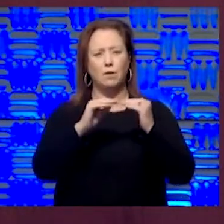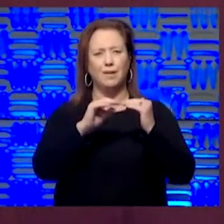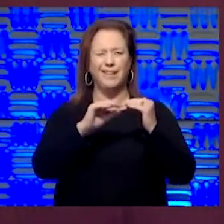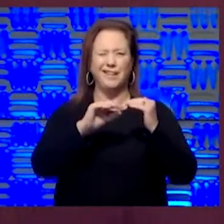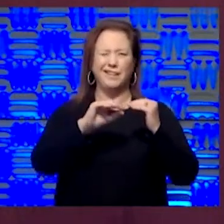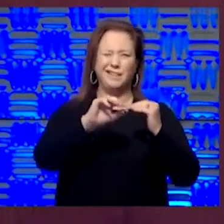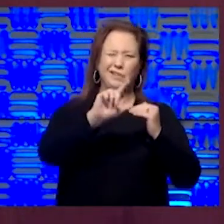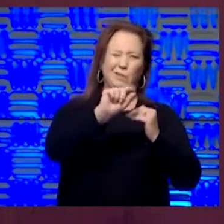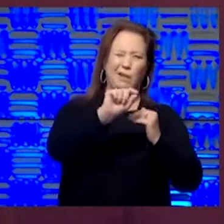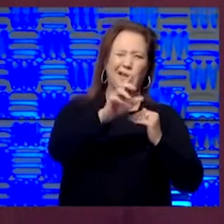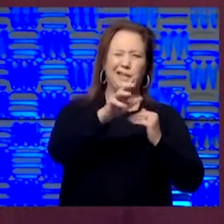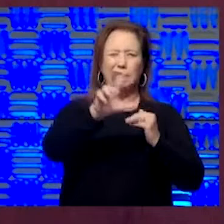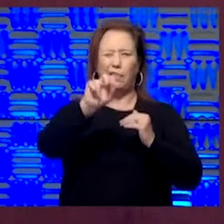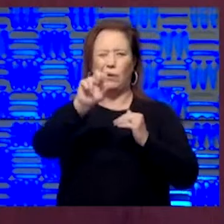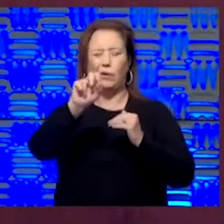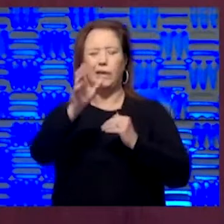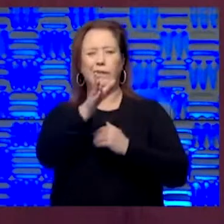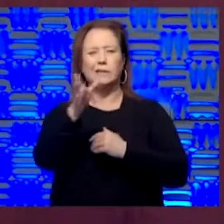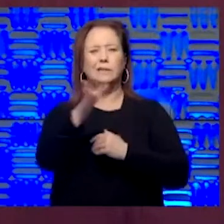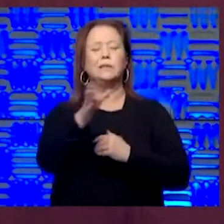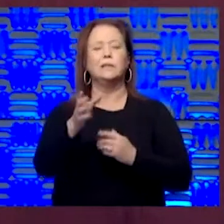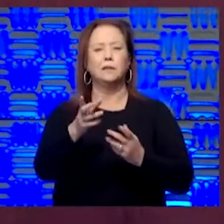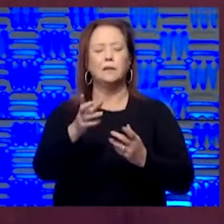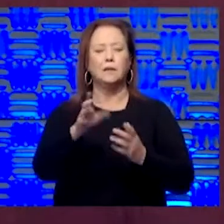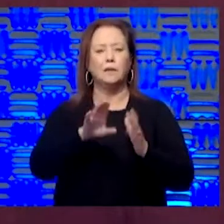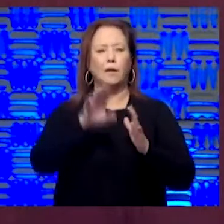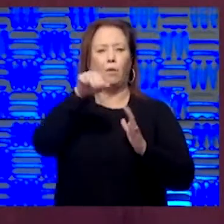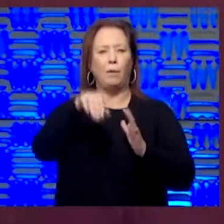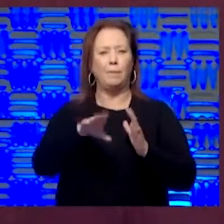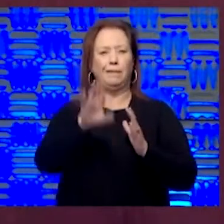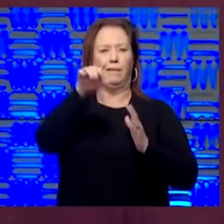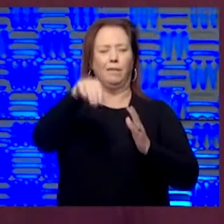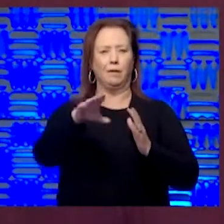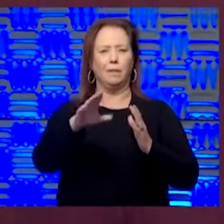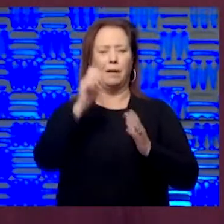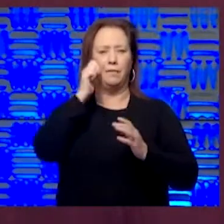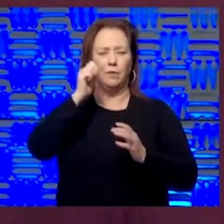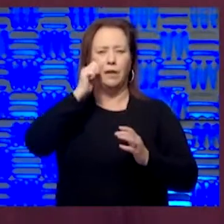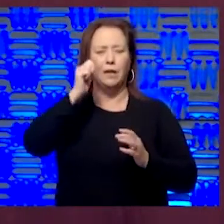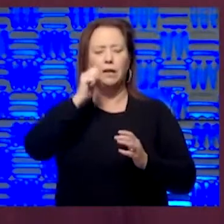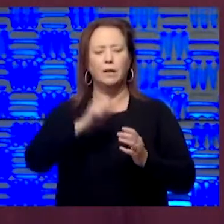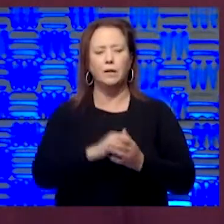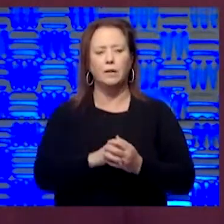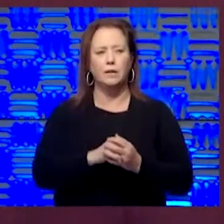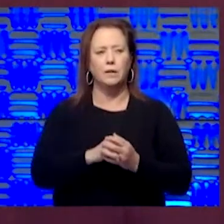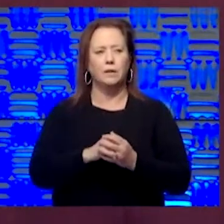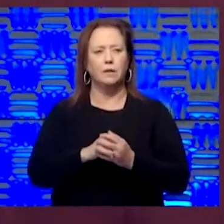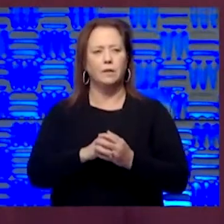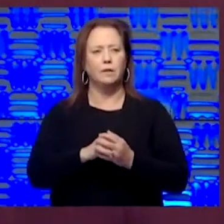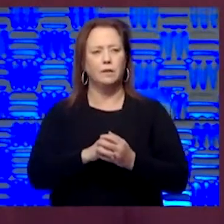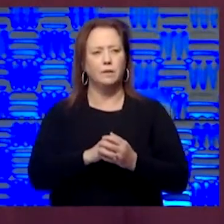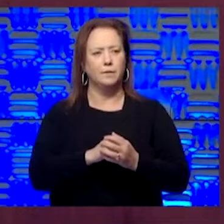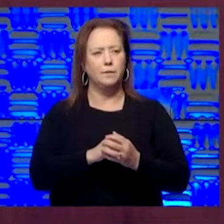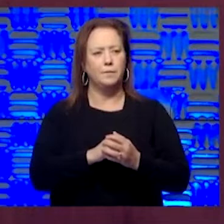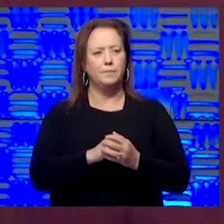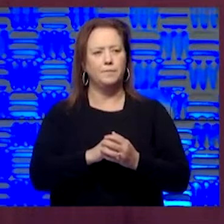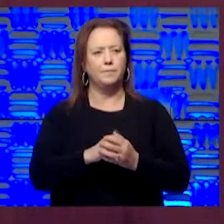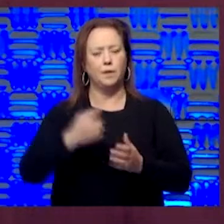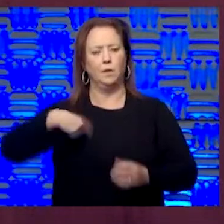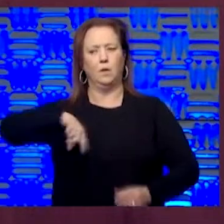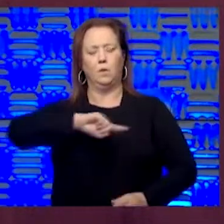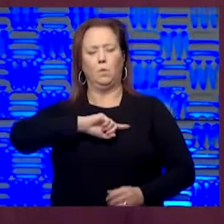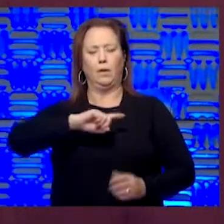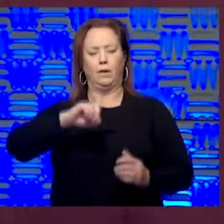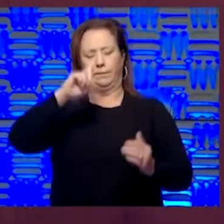20, low 30s, low to mid 30 range, and go up and down a little, kind of on a daily basis. And